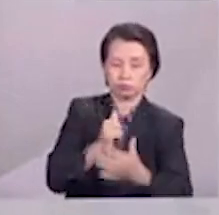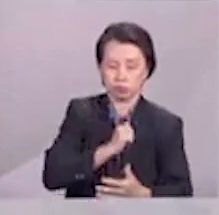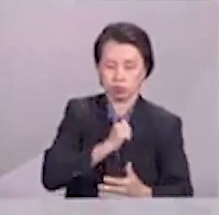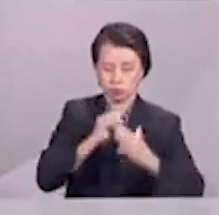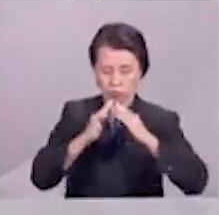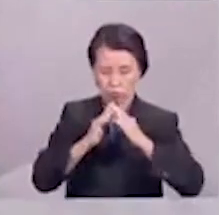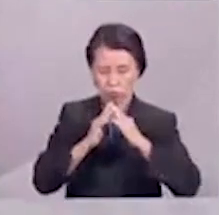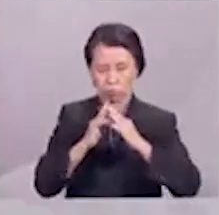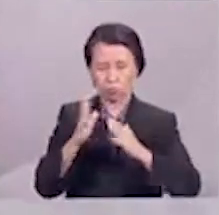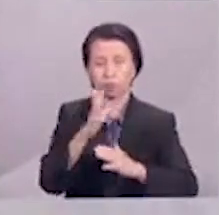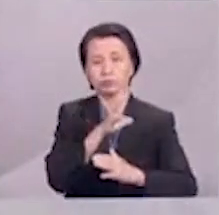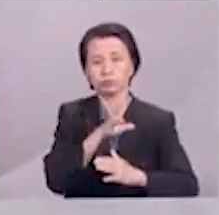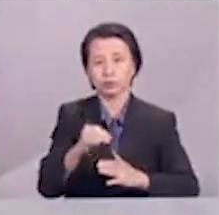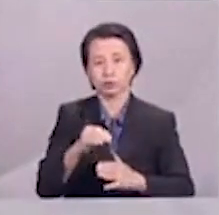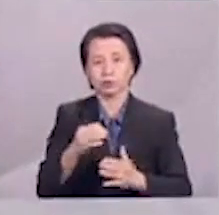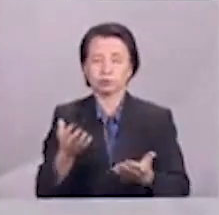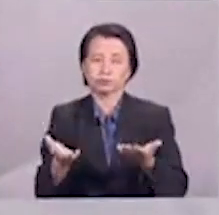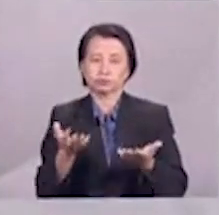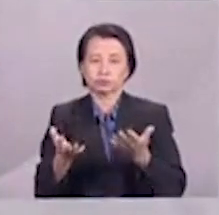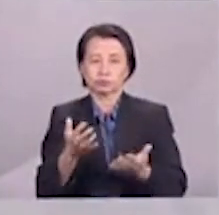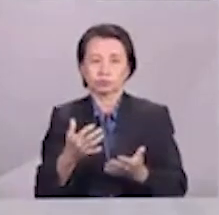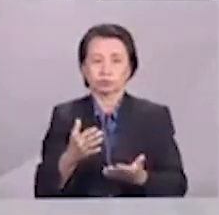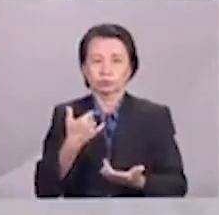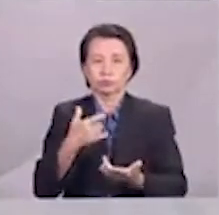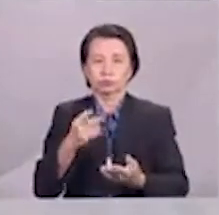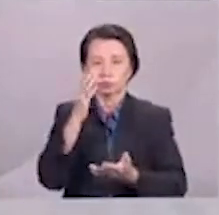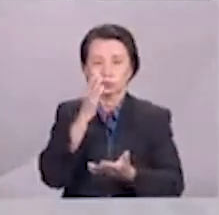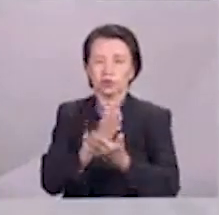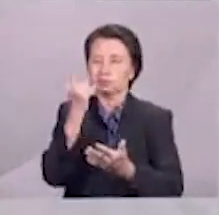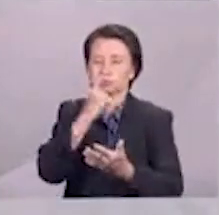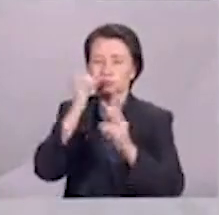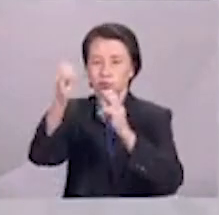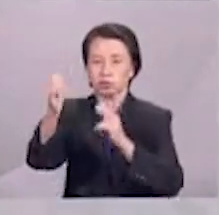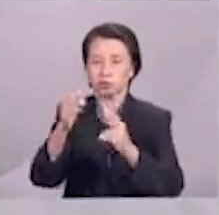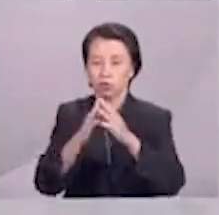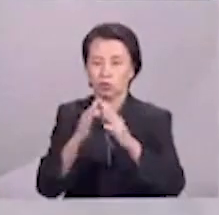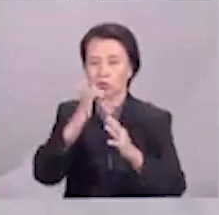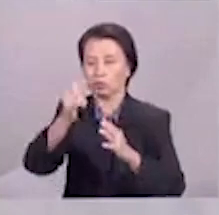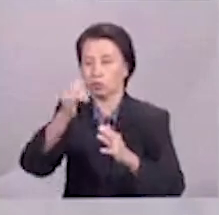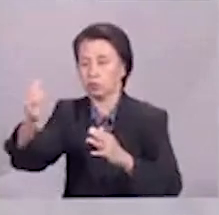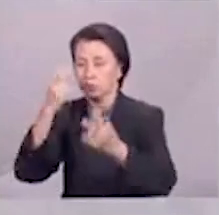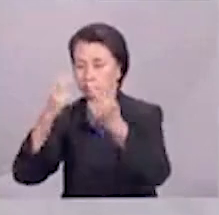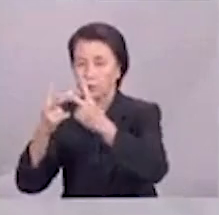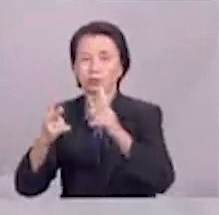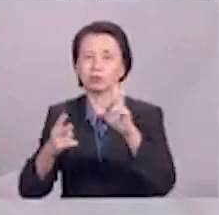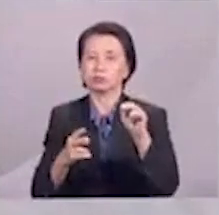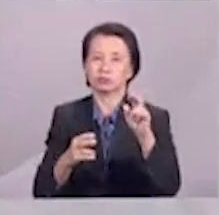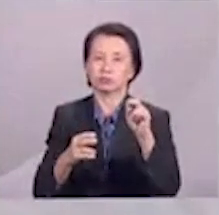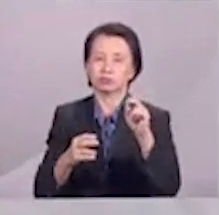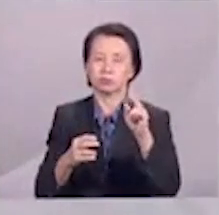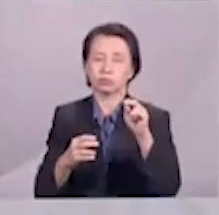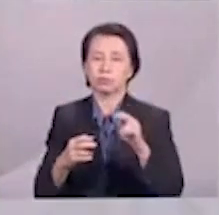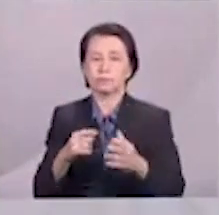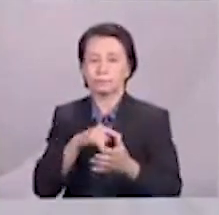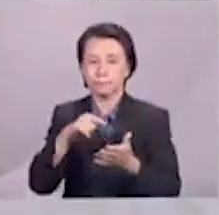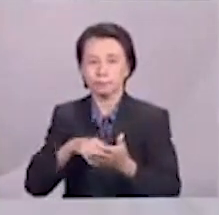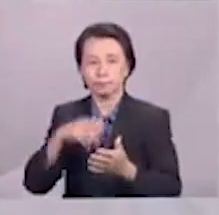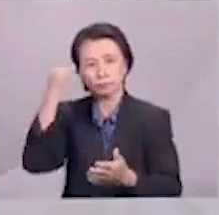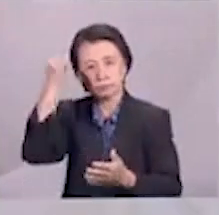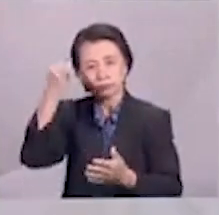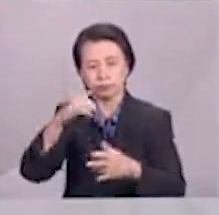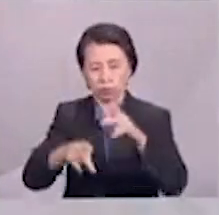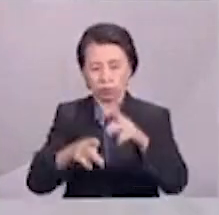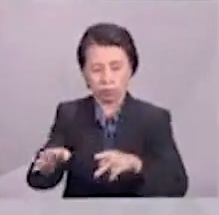home, and perhaps stop visiting from one home to another. So these are some of the initiatives the public can